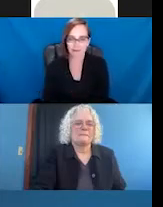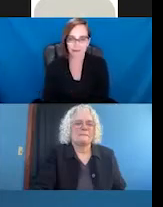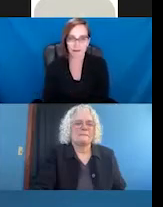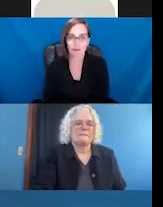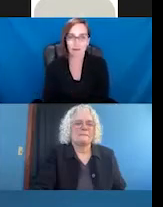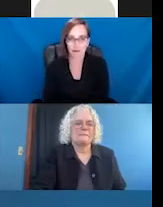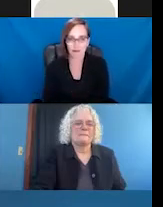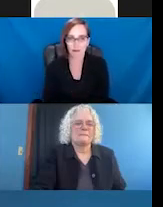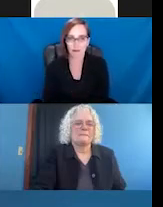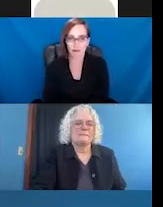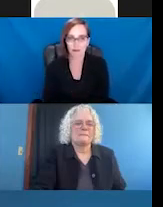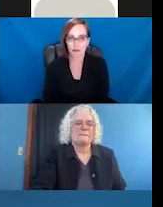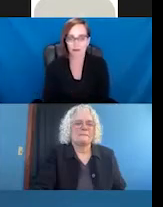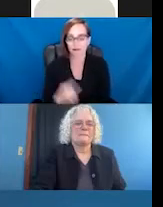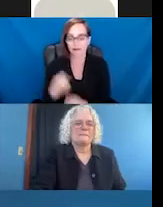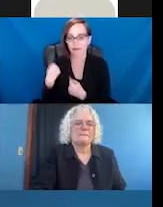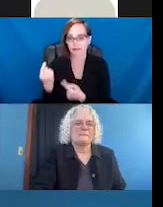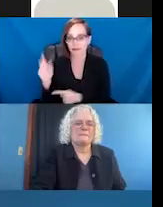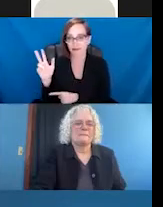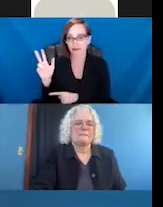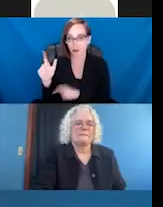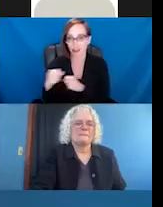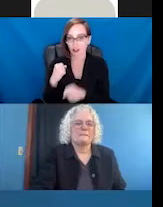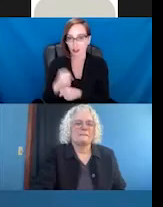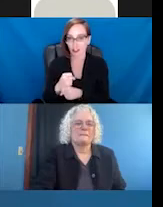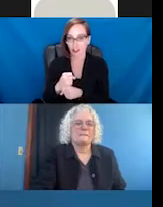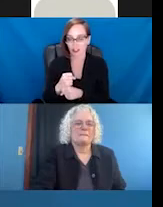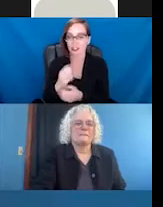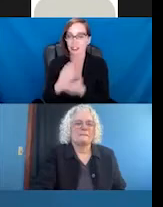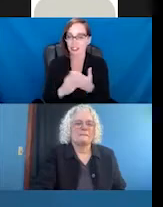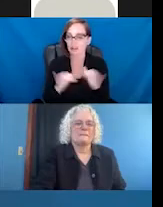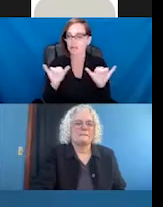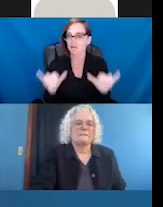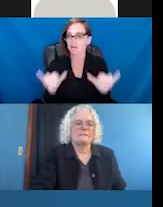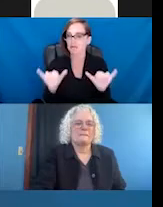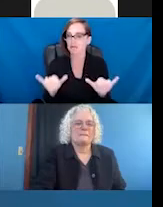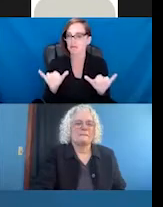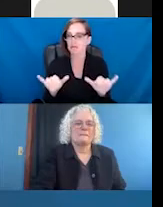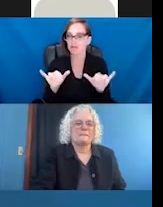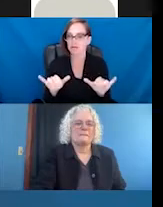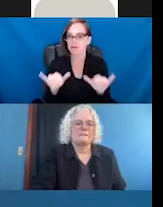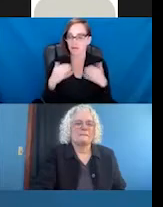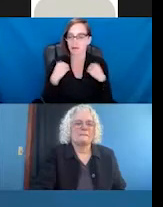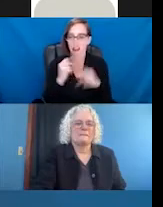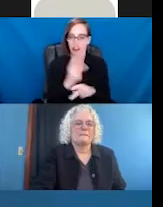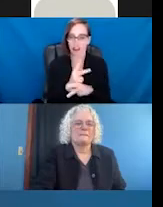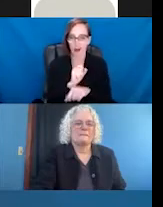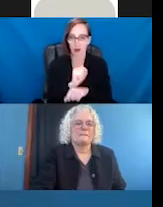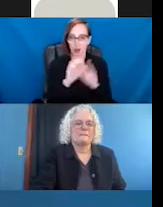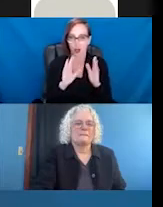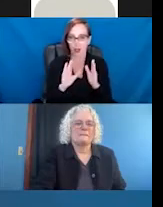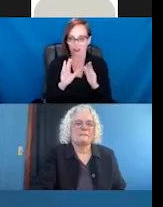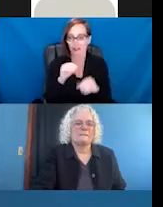Over the 23 years, there have been some real constants with healthcare workers, particularly in the service level jobs.